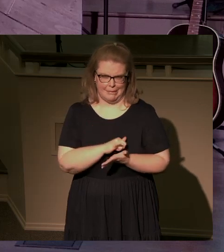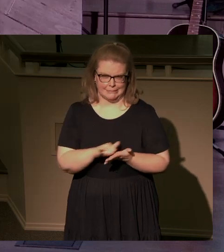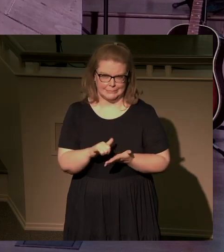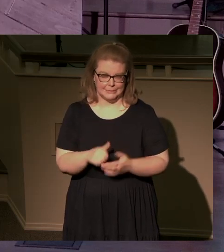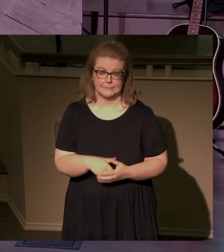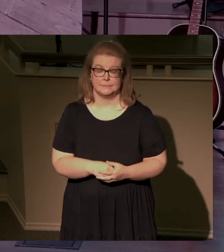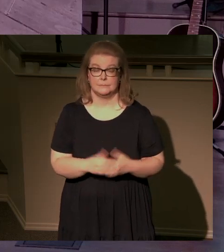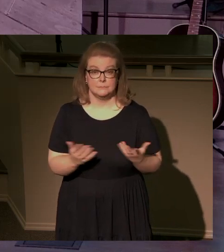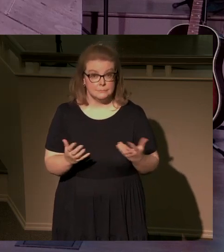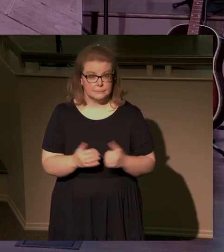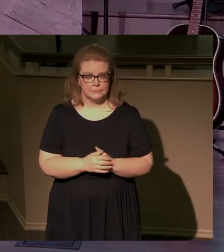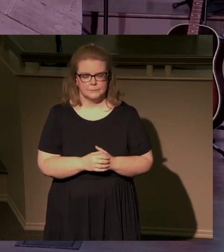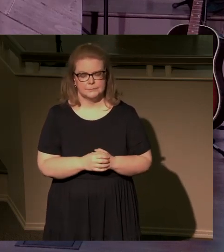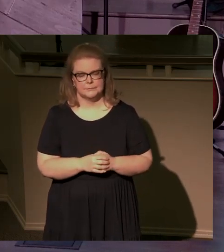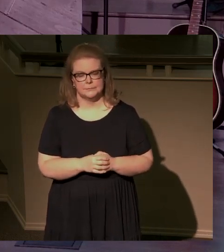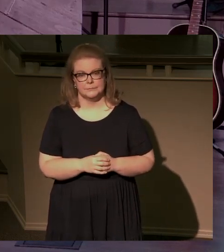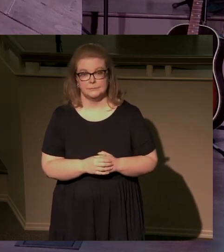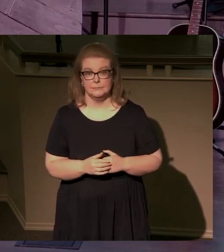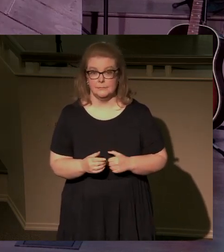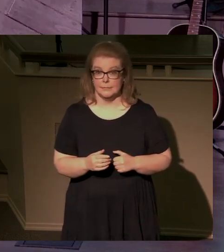And you know what?